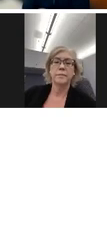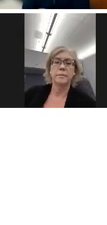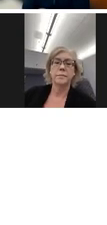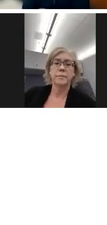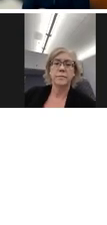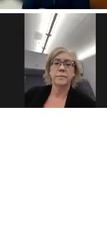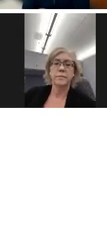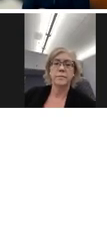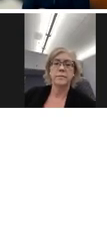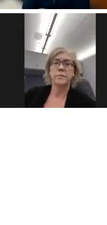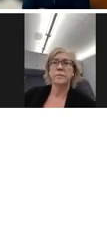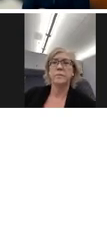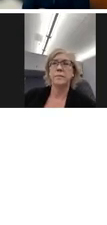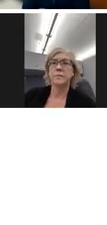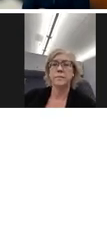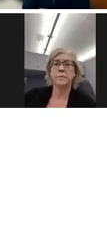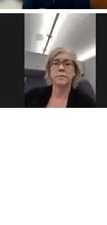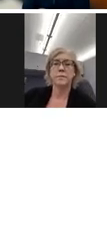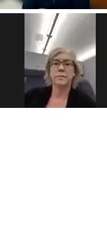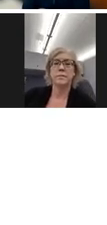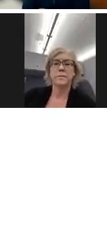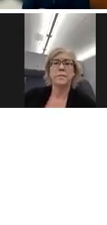had several programs